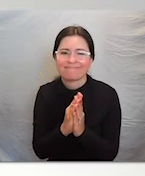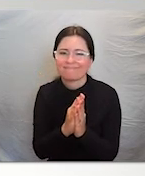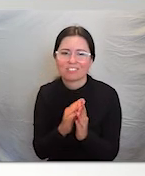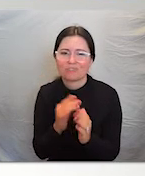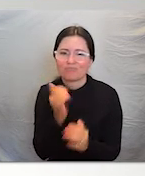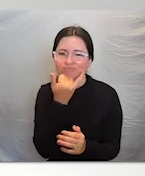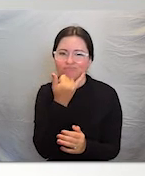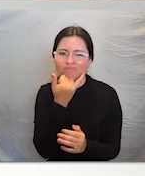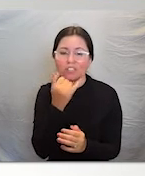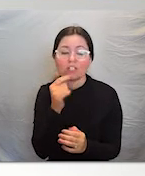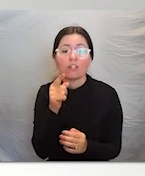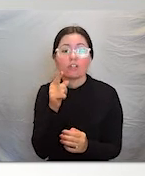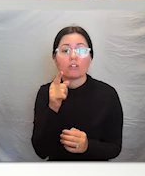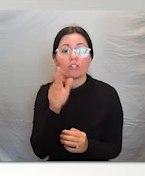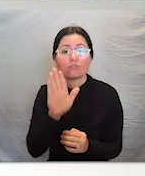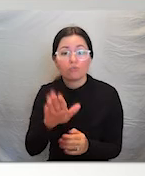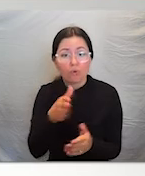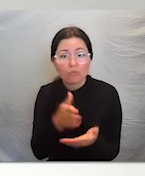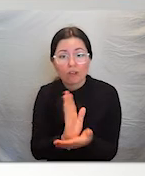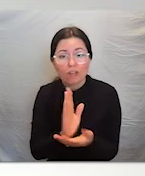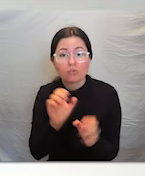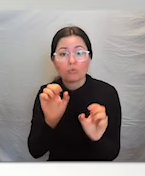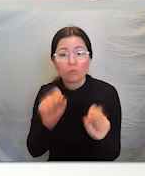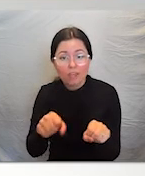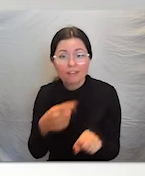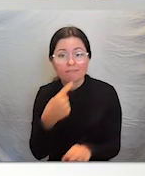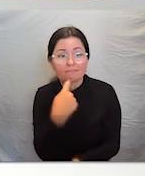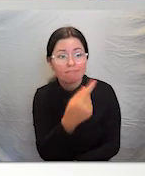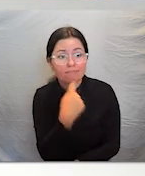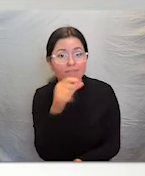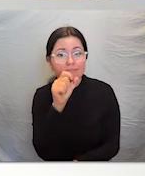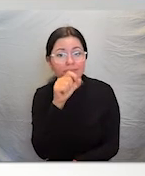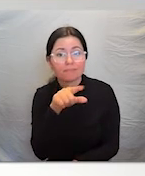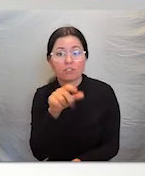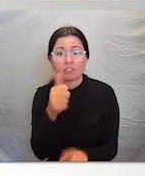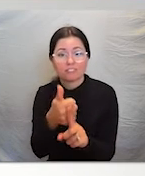to self-disclose, but it's